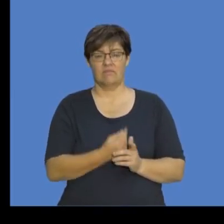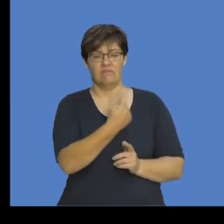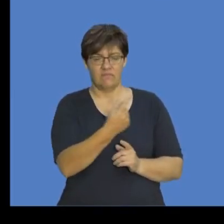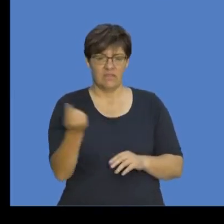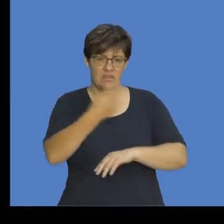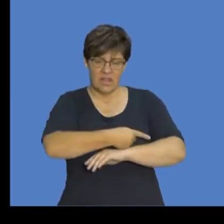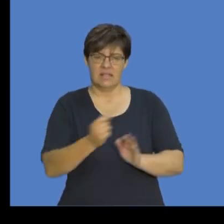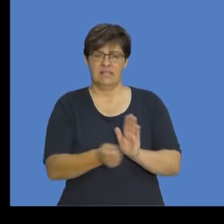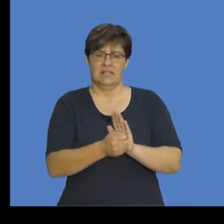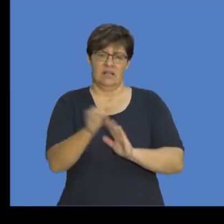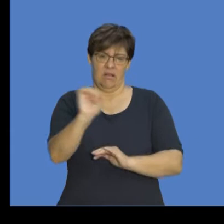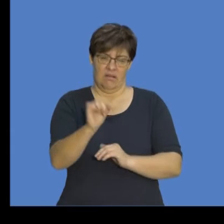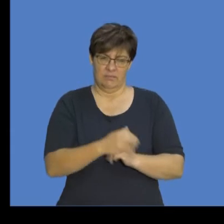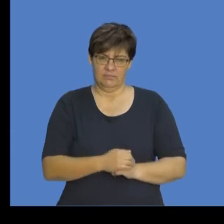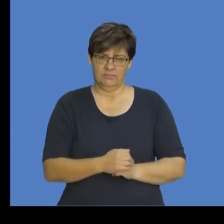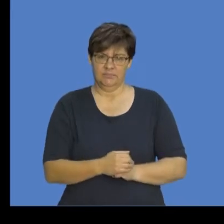each day.